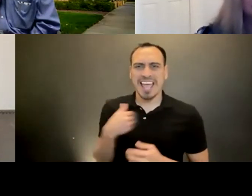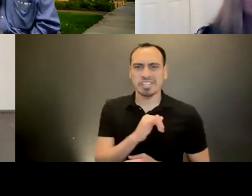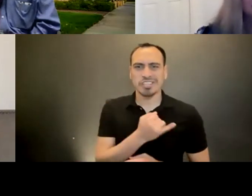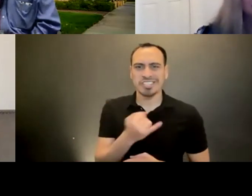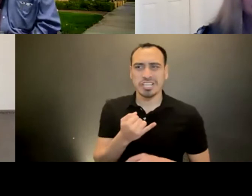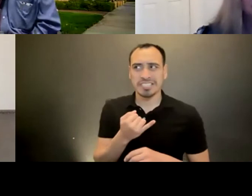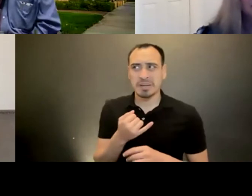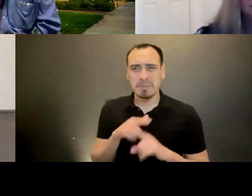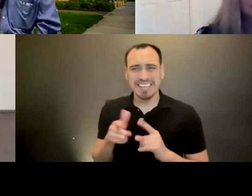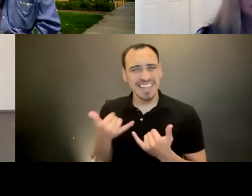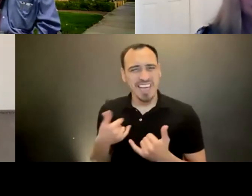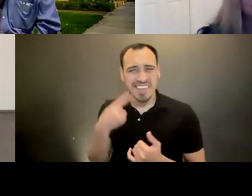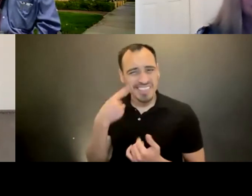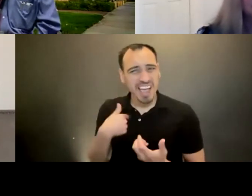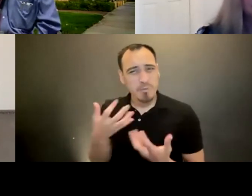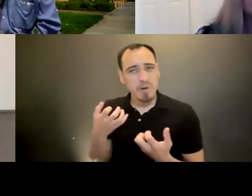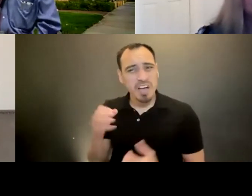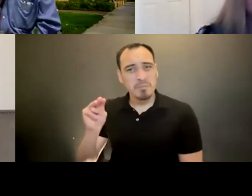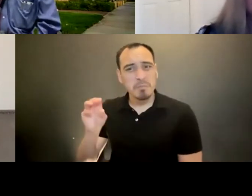able to do that? Is that safe?